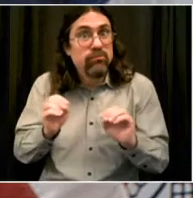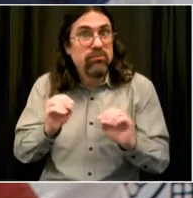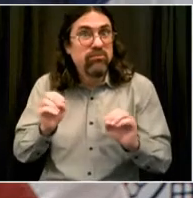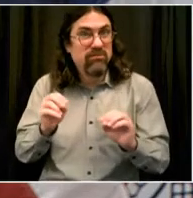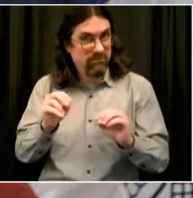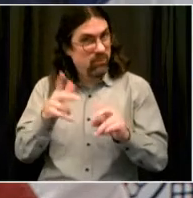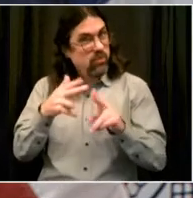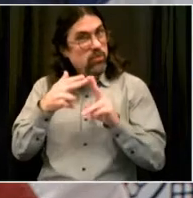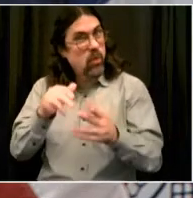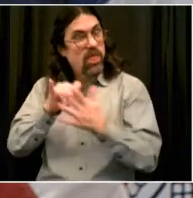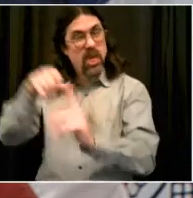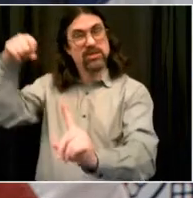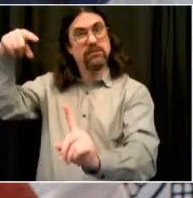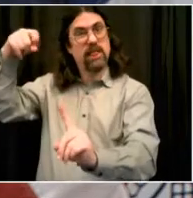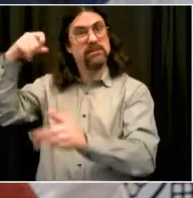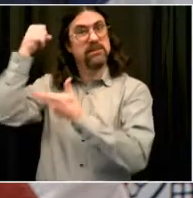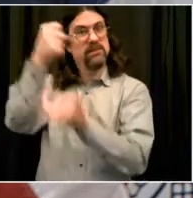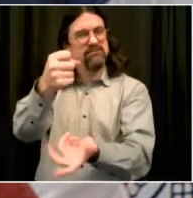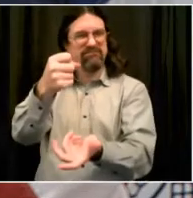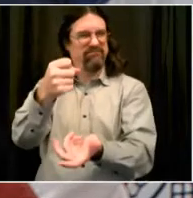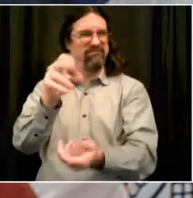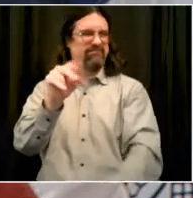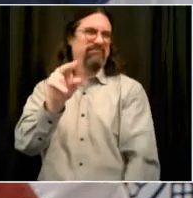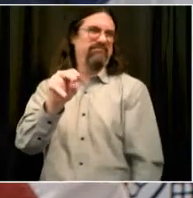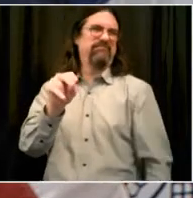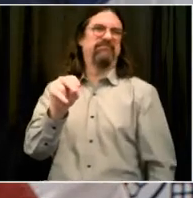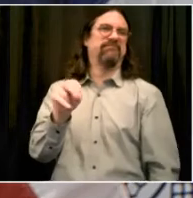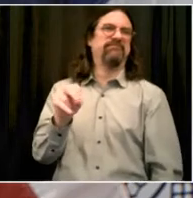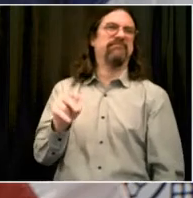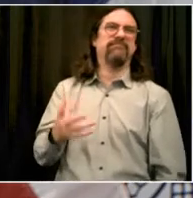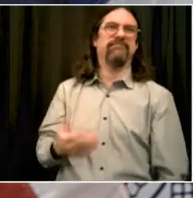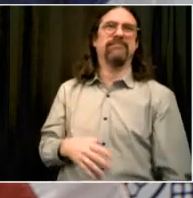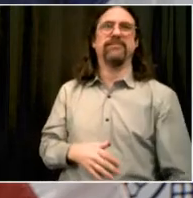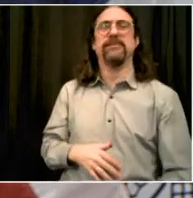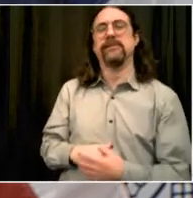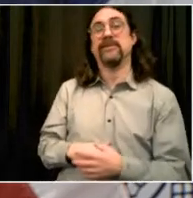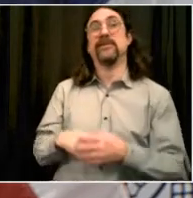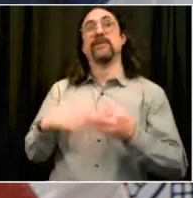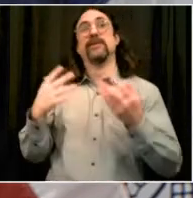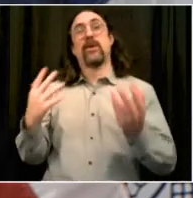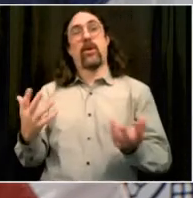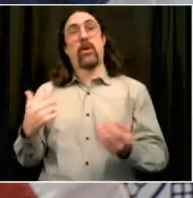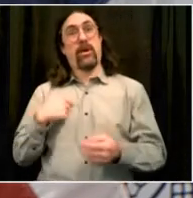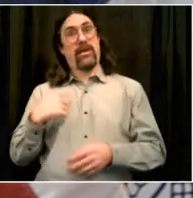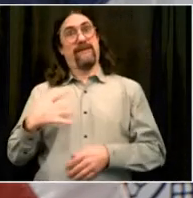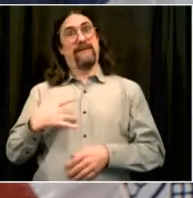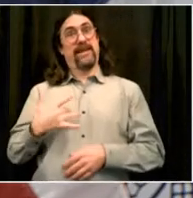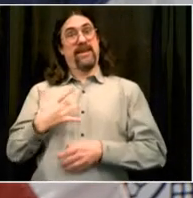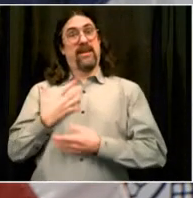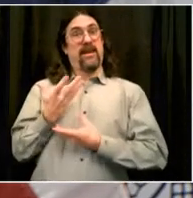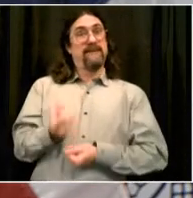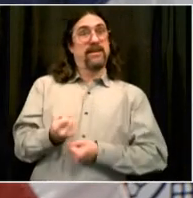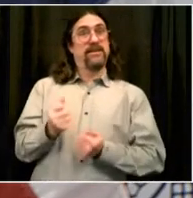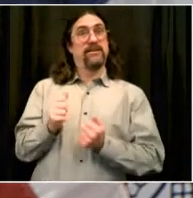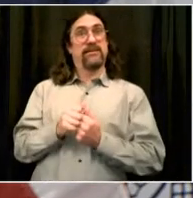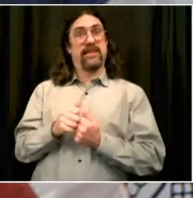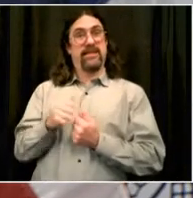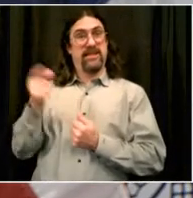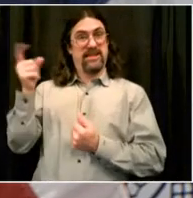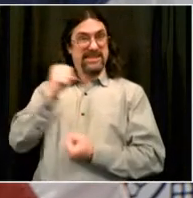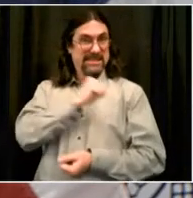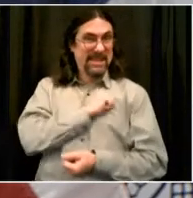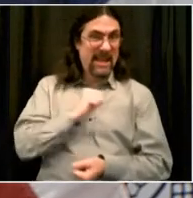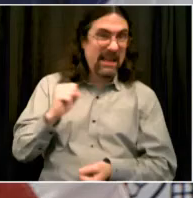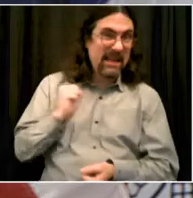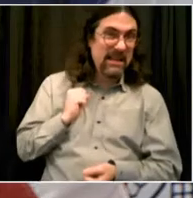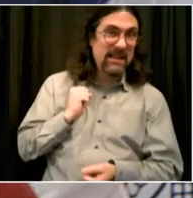a stimulus that would do nothing to put cities and states back on their feet, which means there won't be a recovery. I mean, I don't want to be dire, but I